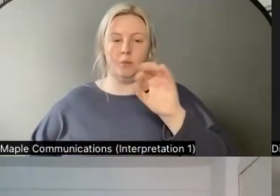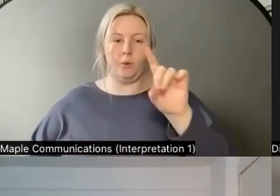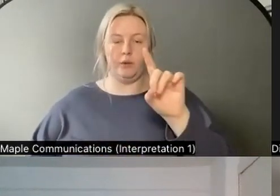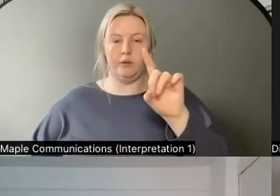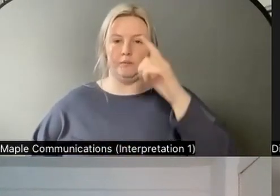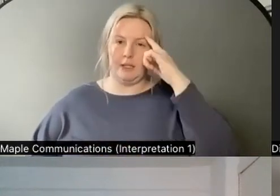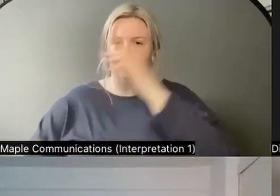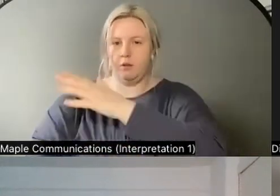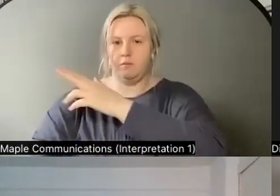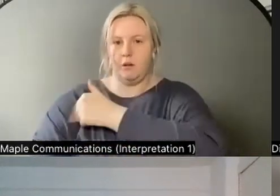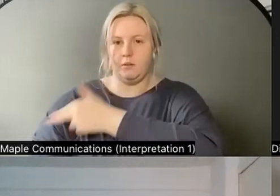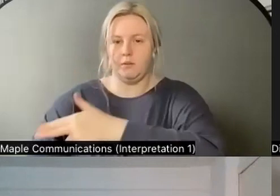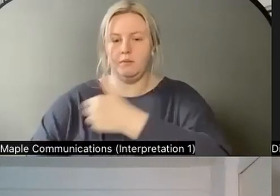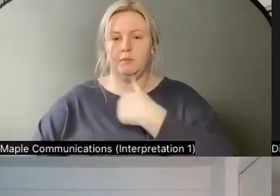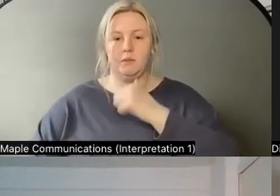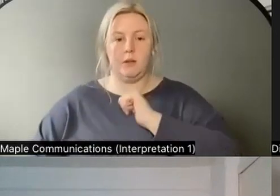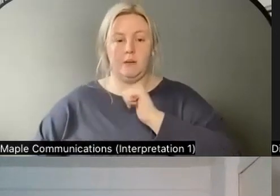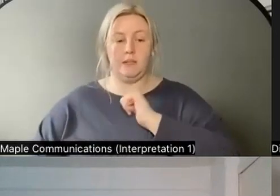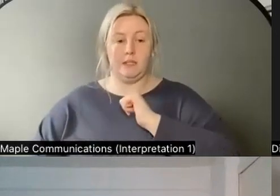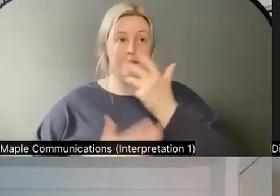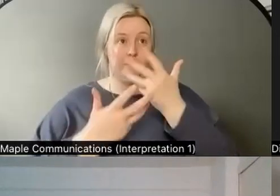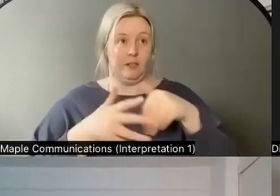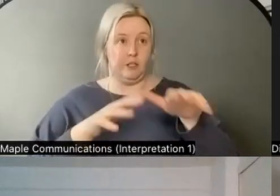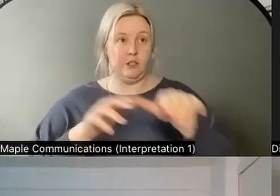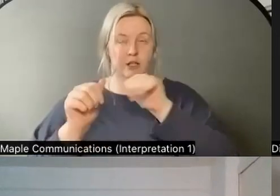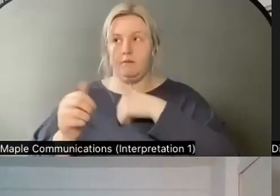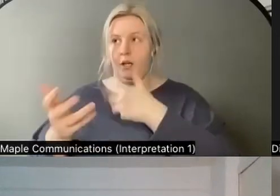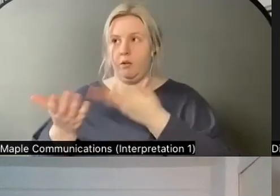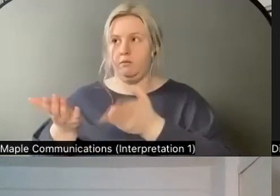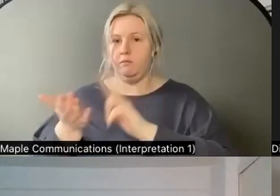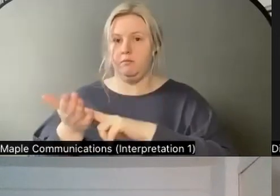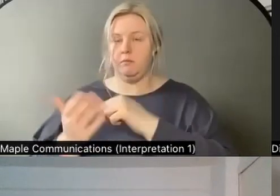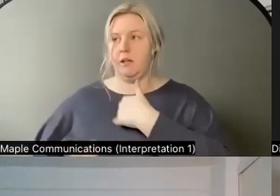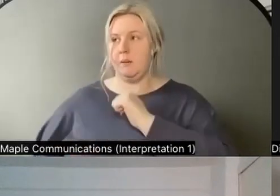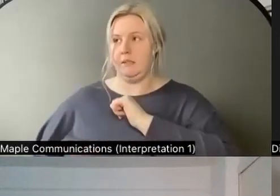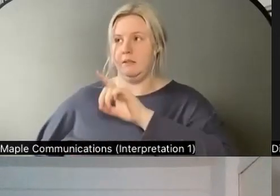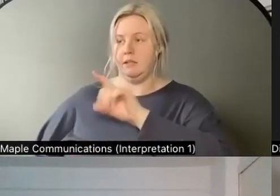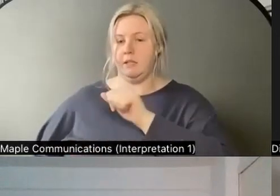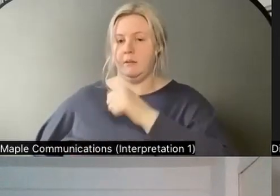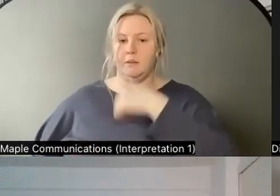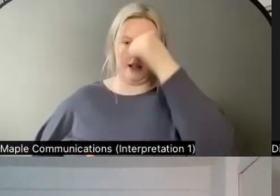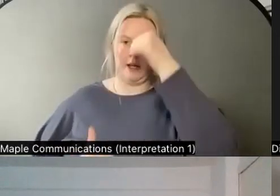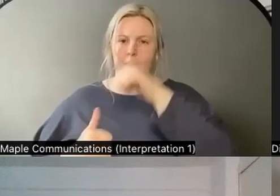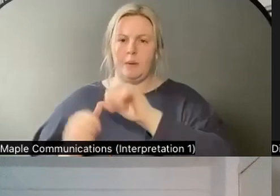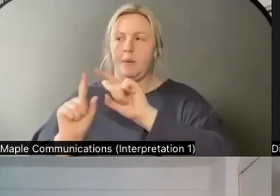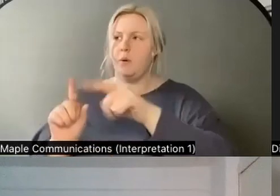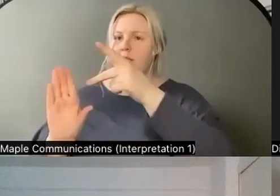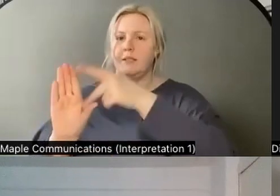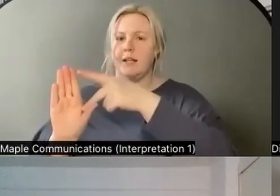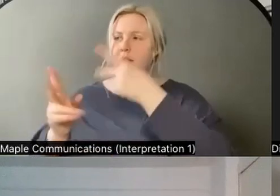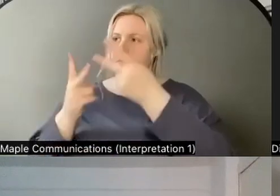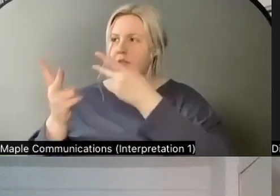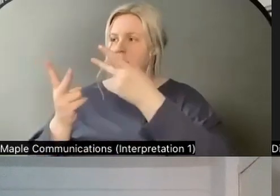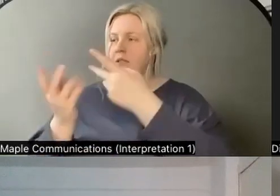wanted to register as someone who was disabled at my university. And I remember going to the psychiatrist and they were like speaking to